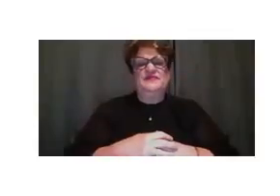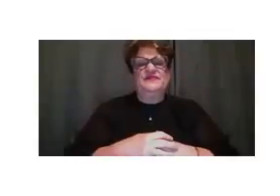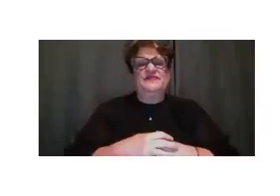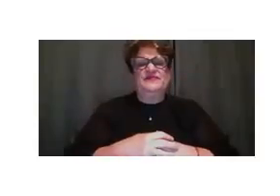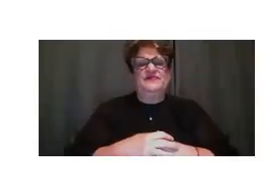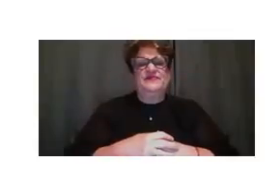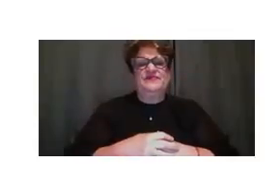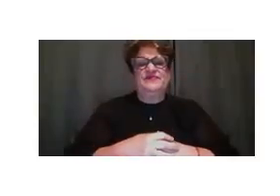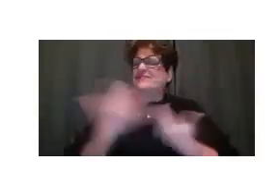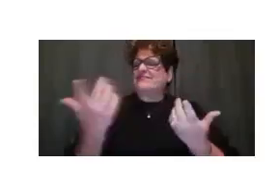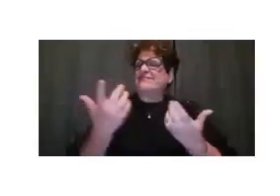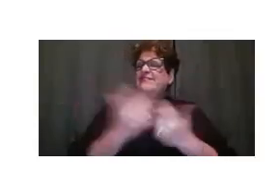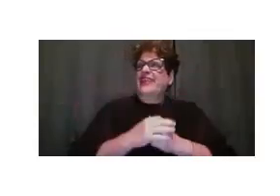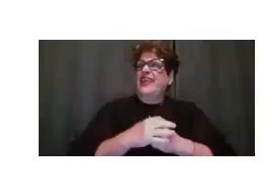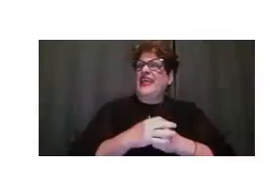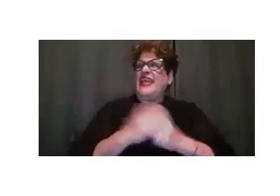Life